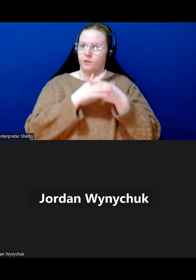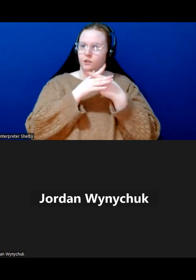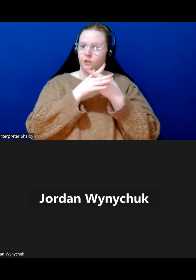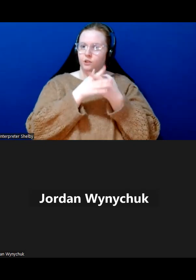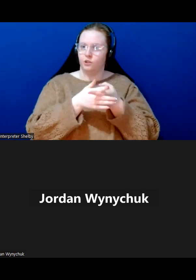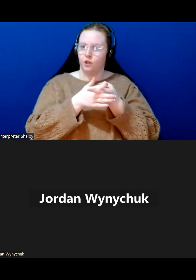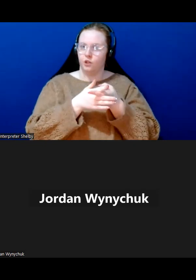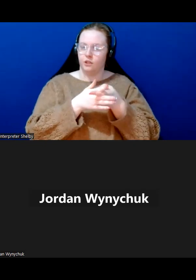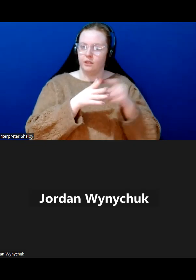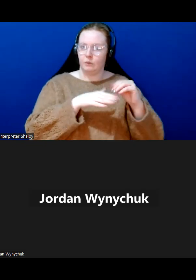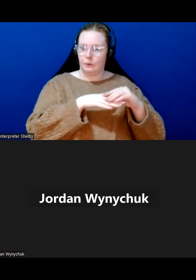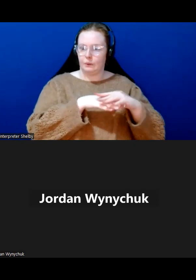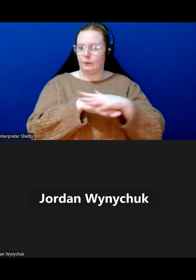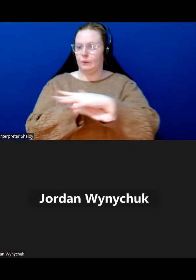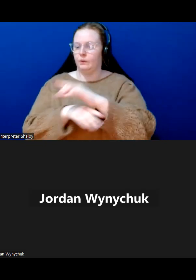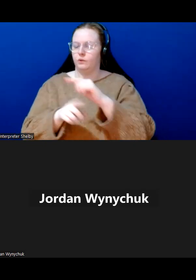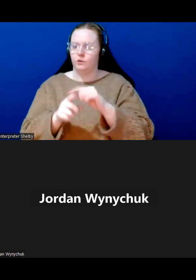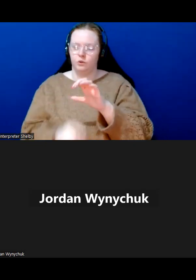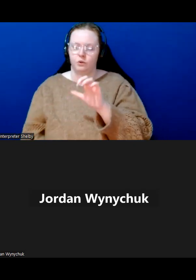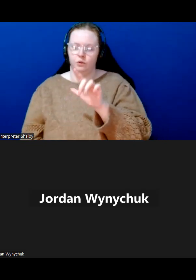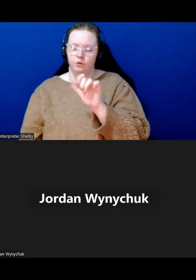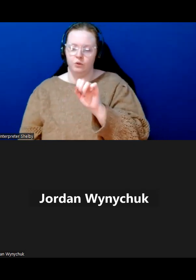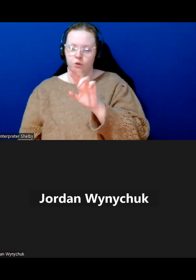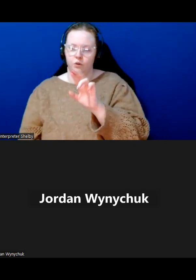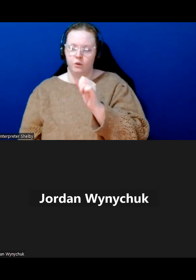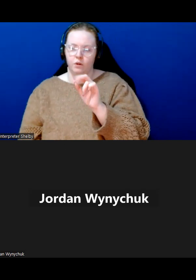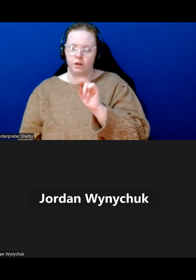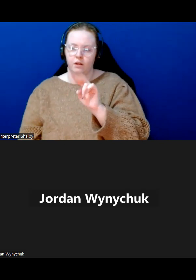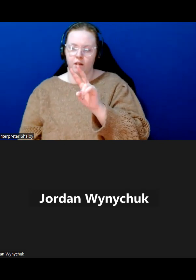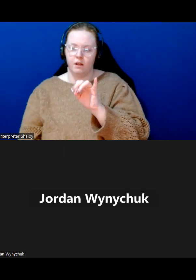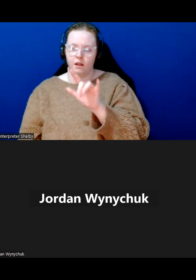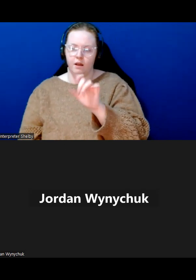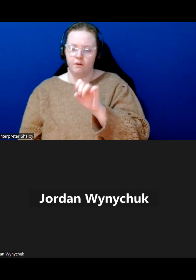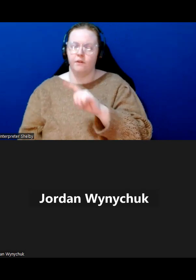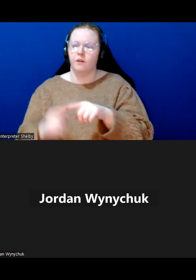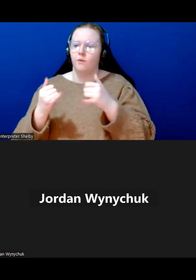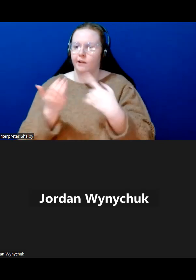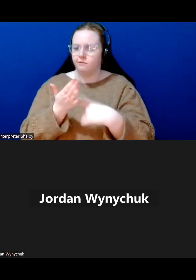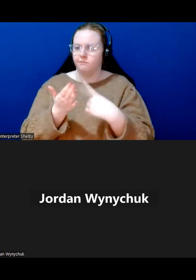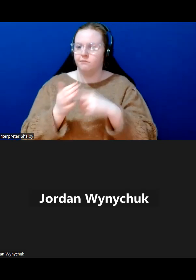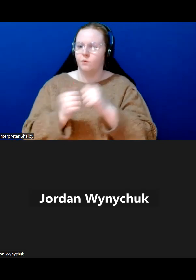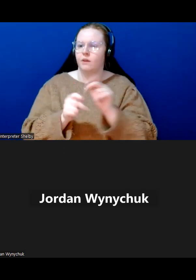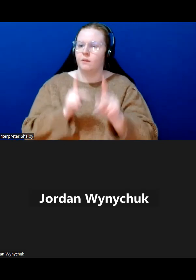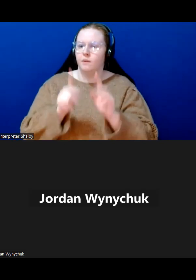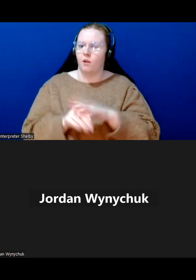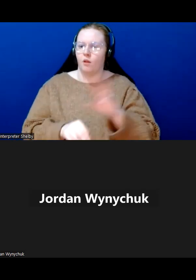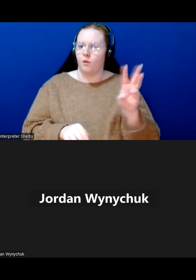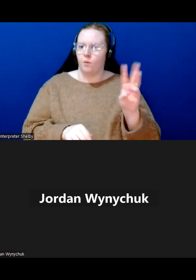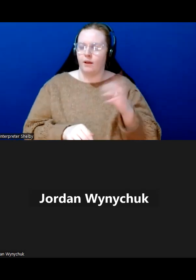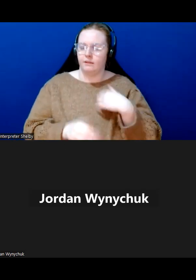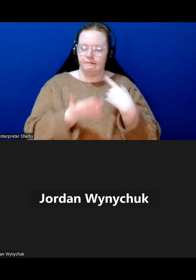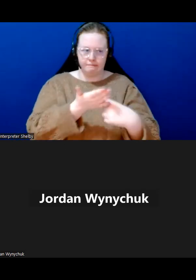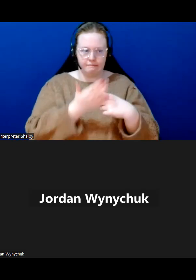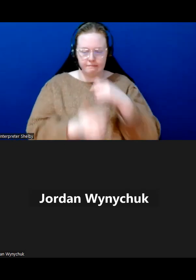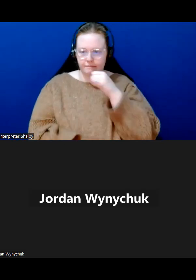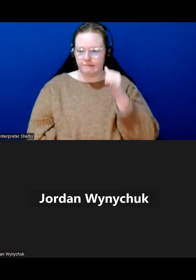Clarenville right now, but they are in talks with people on the West Coast. I was talking to Sarah yesterday, and I do believe they are